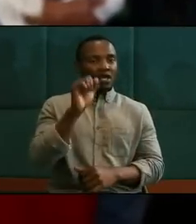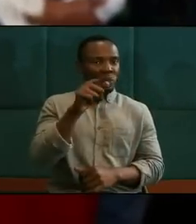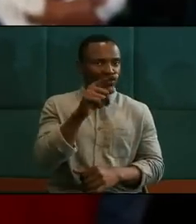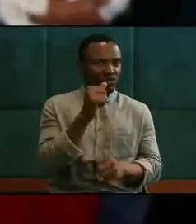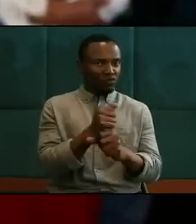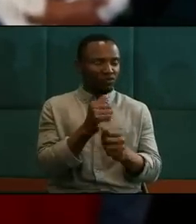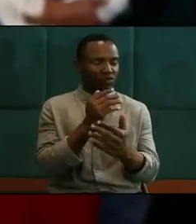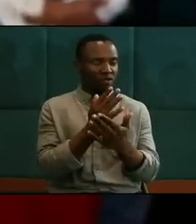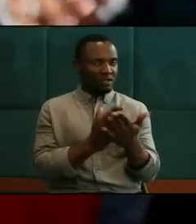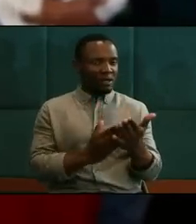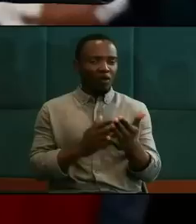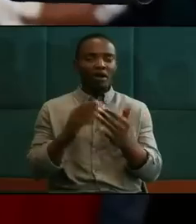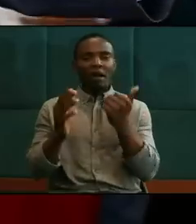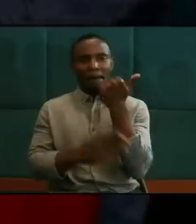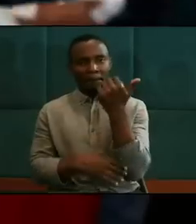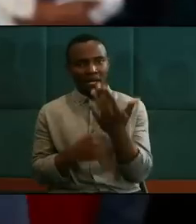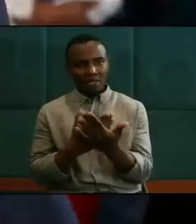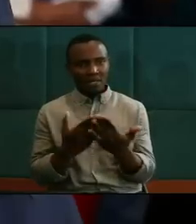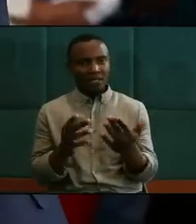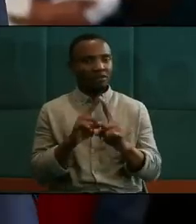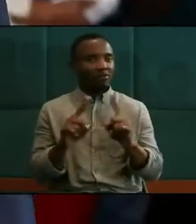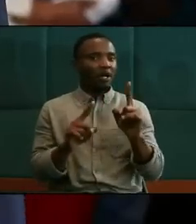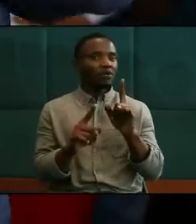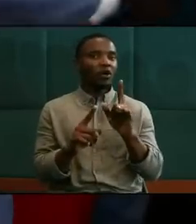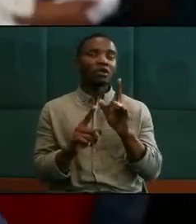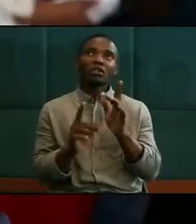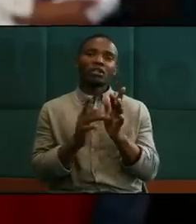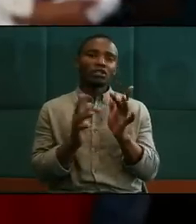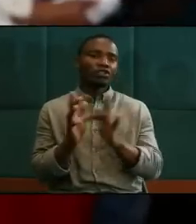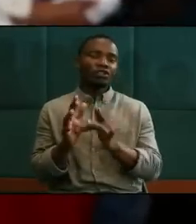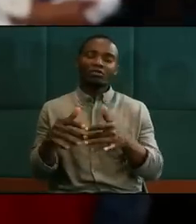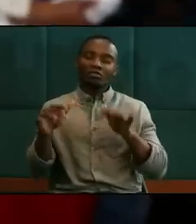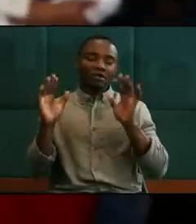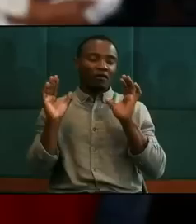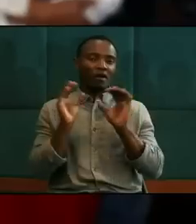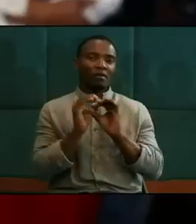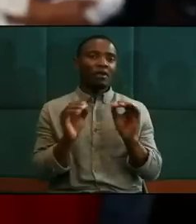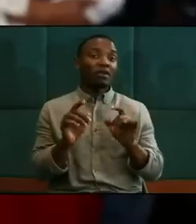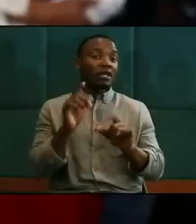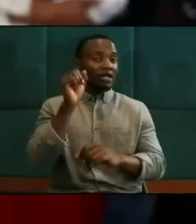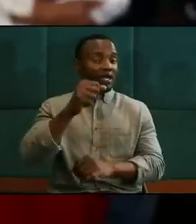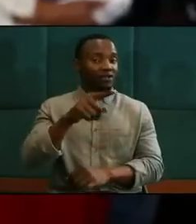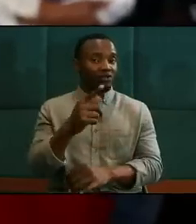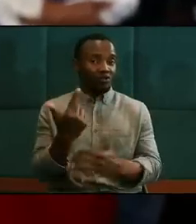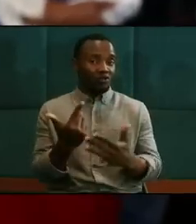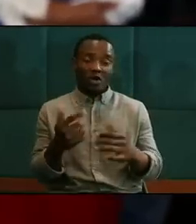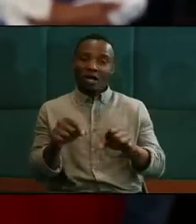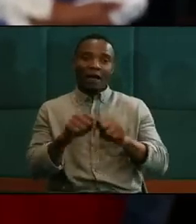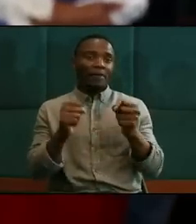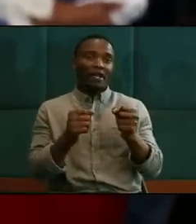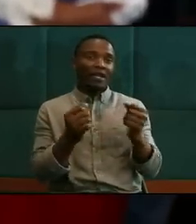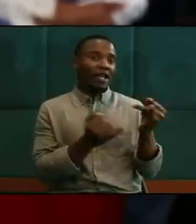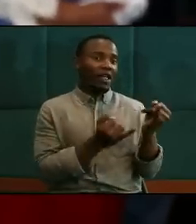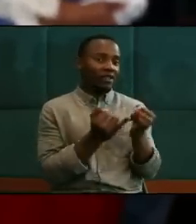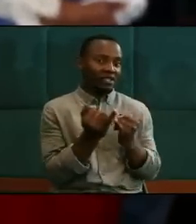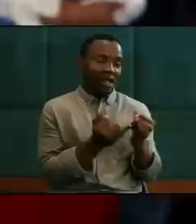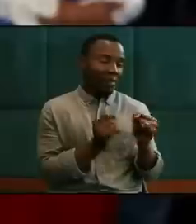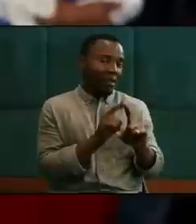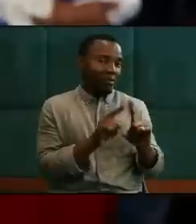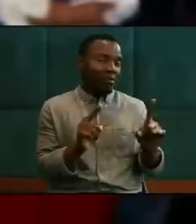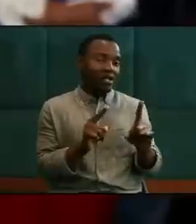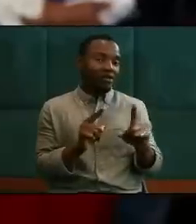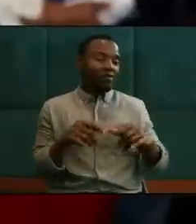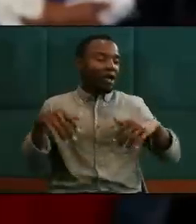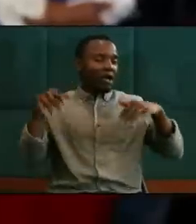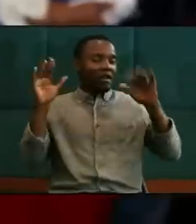not giving you up. Yeah, you lie when you're not supposed, but I'm not giving you up. Yeah, you break the Sabbath sometime, but I'm not giving you up. Yeah, I'm not giving you